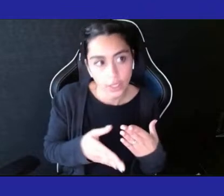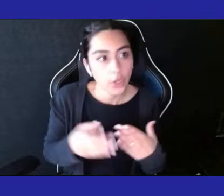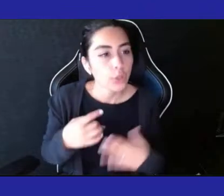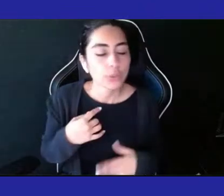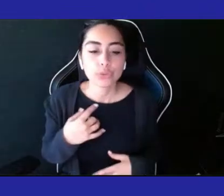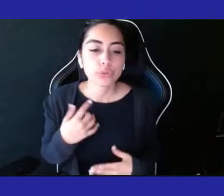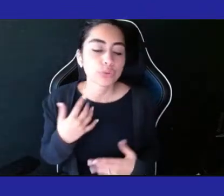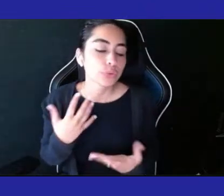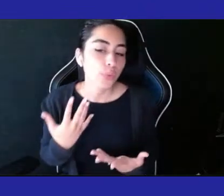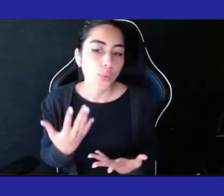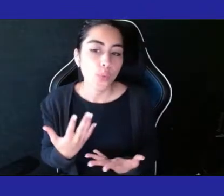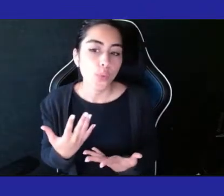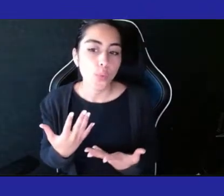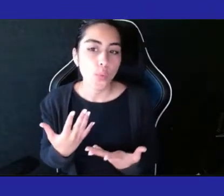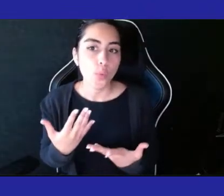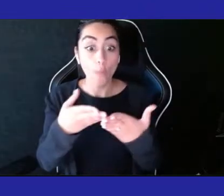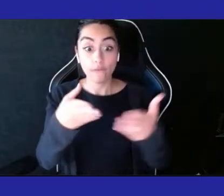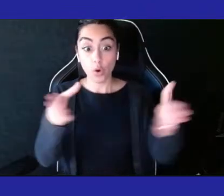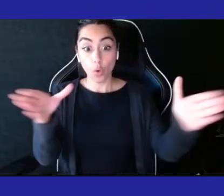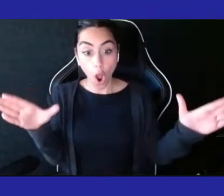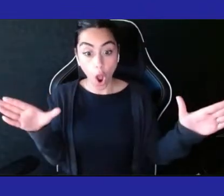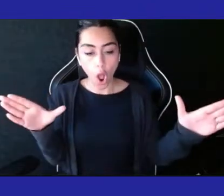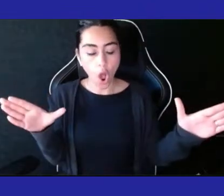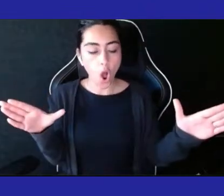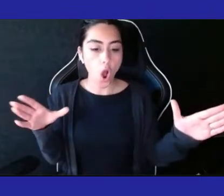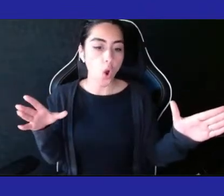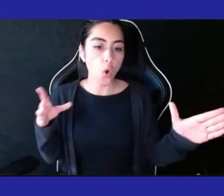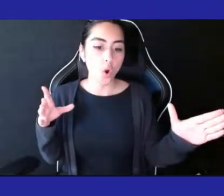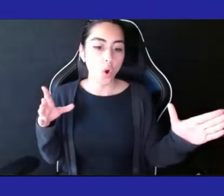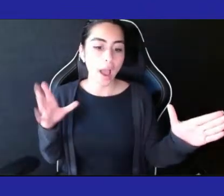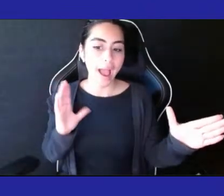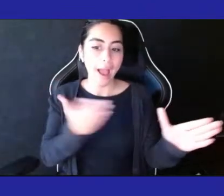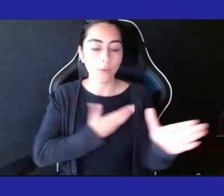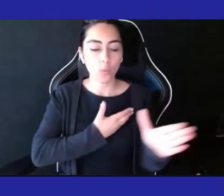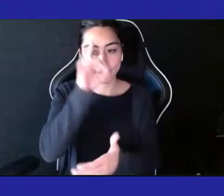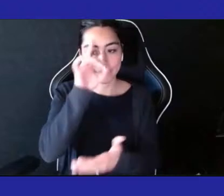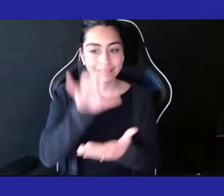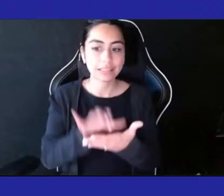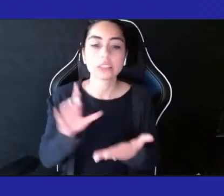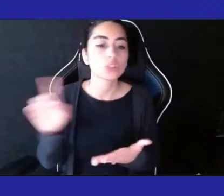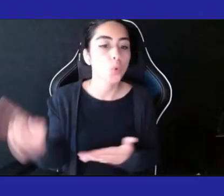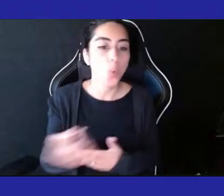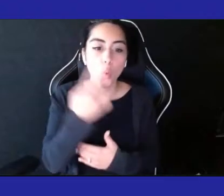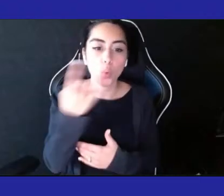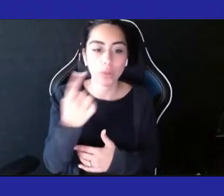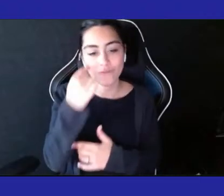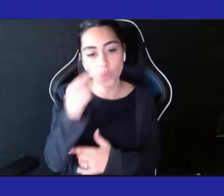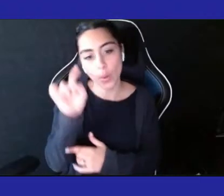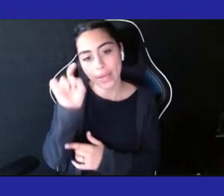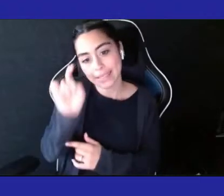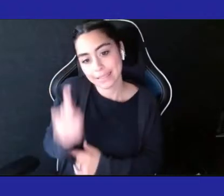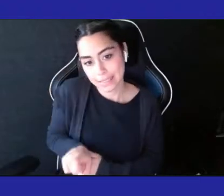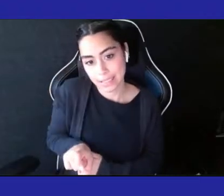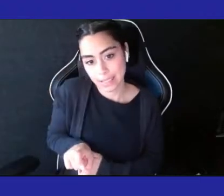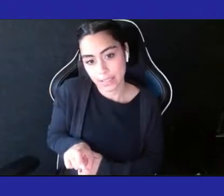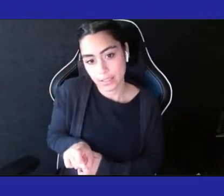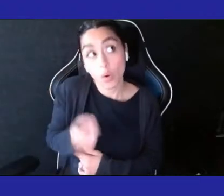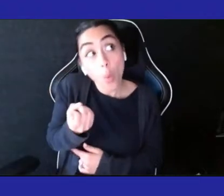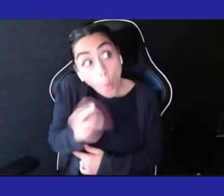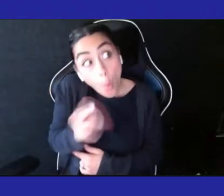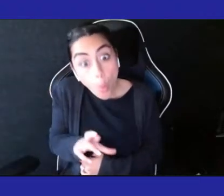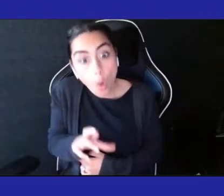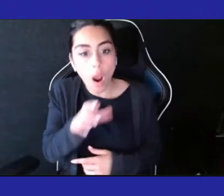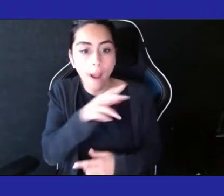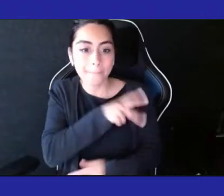overall right now our stance has been you do it for necessity, Right. or you do it because the patient requests. Right. And